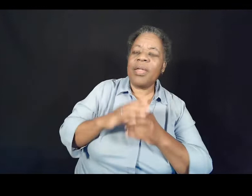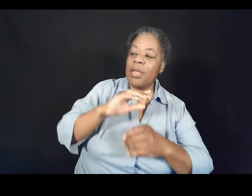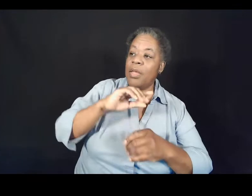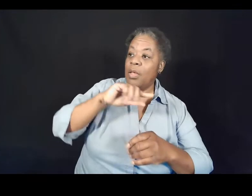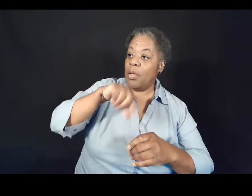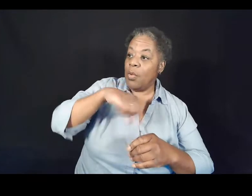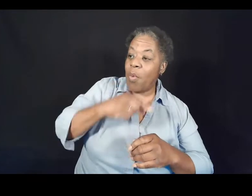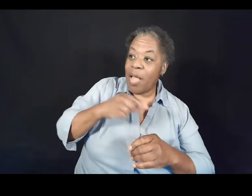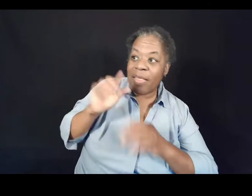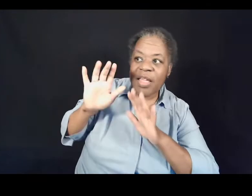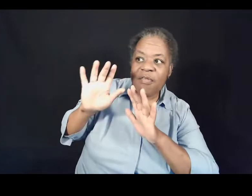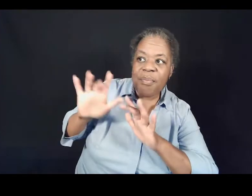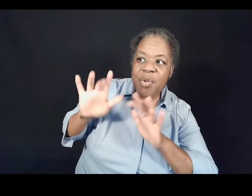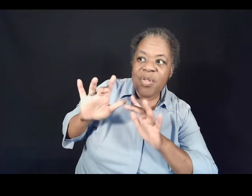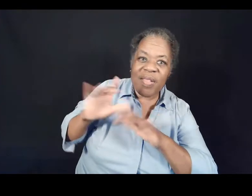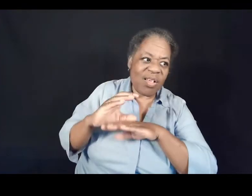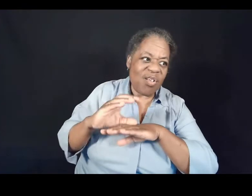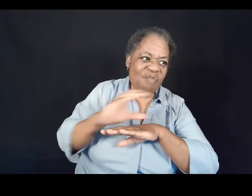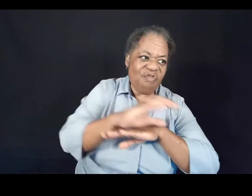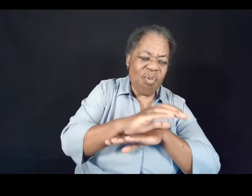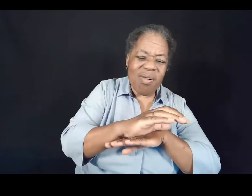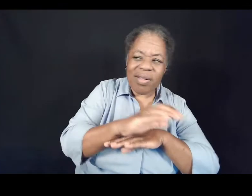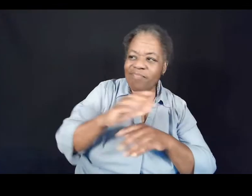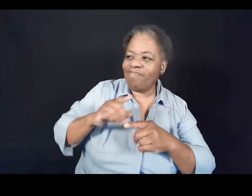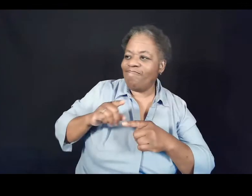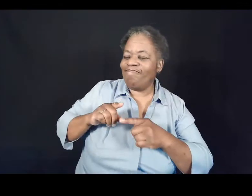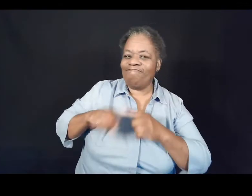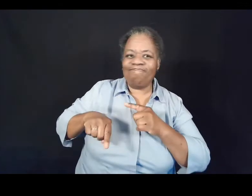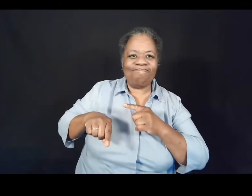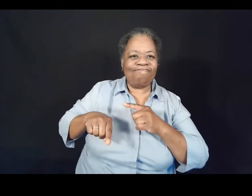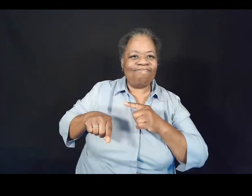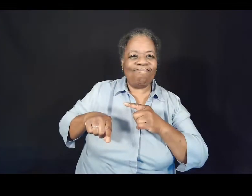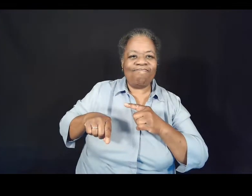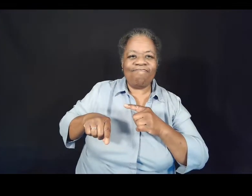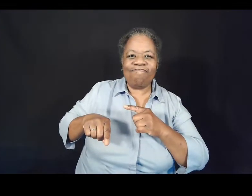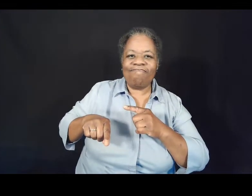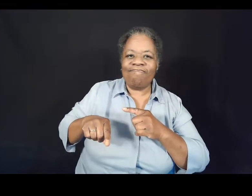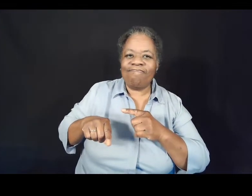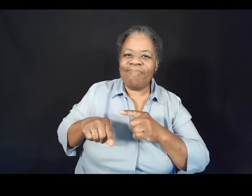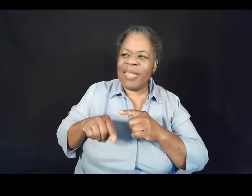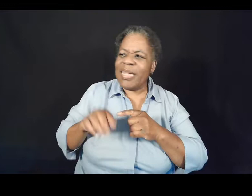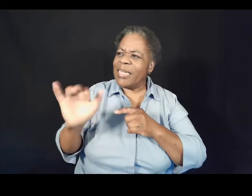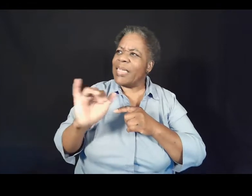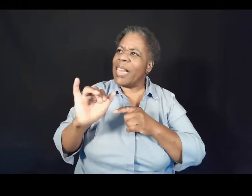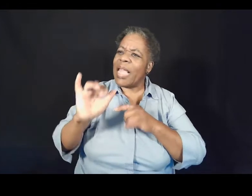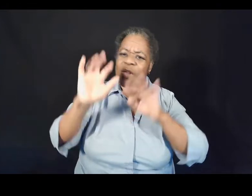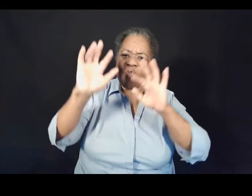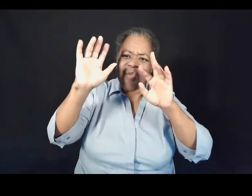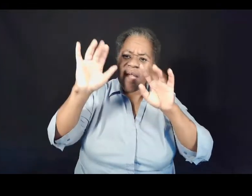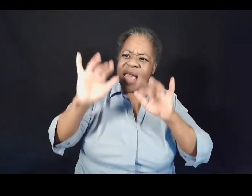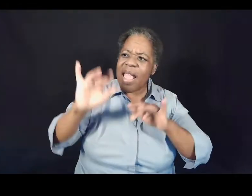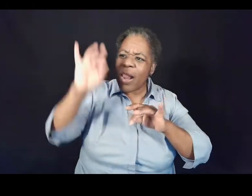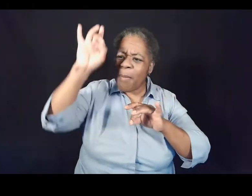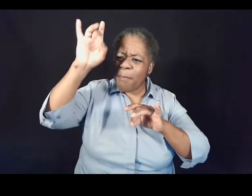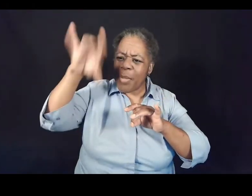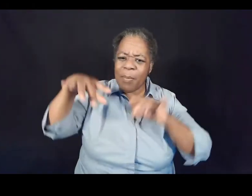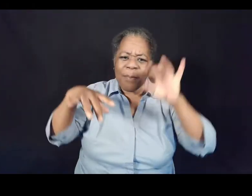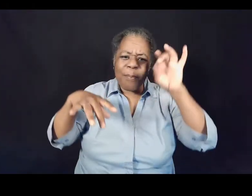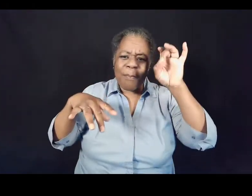"The quality of mercy is not strained. It droppeth as the gentle rain from heaven on the place